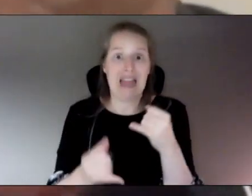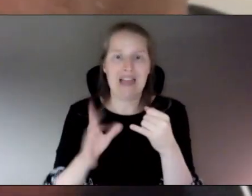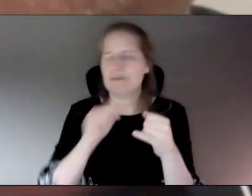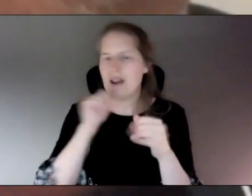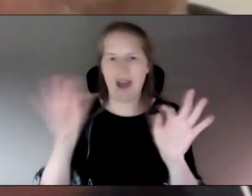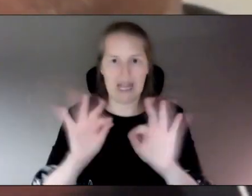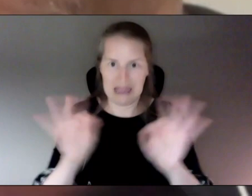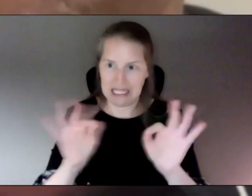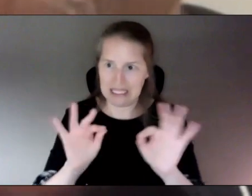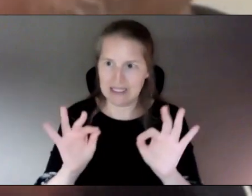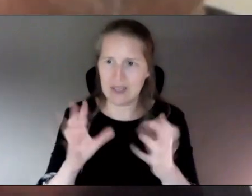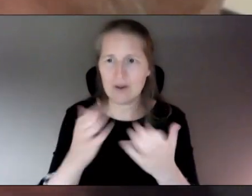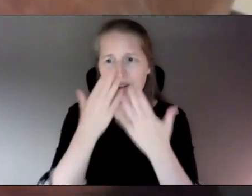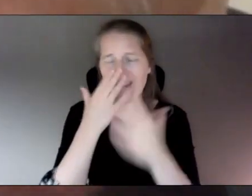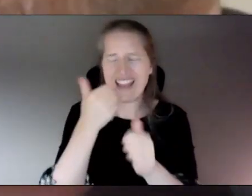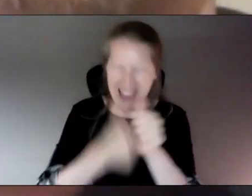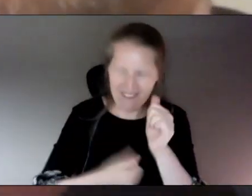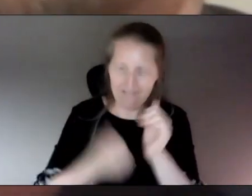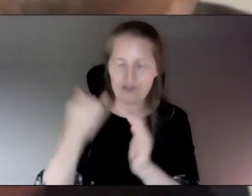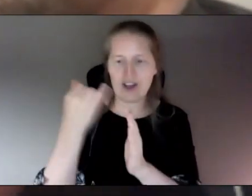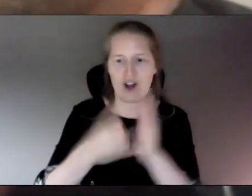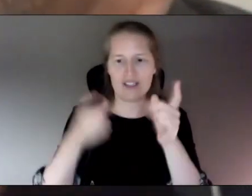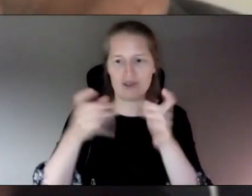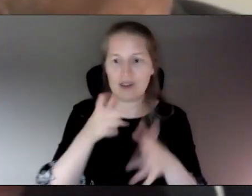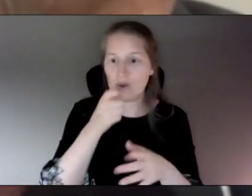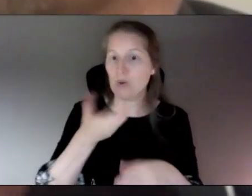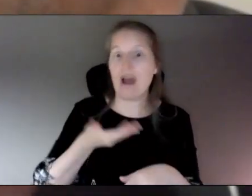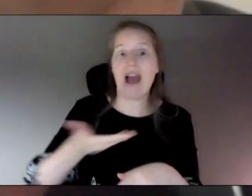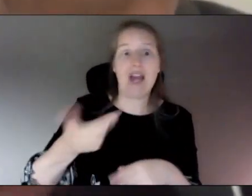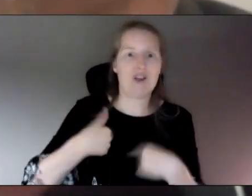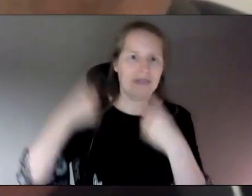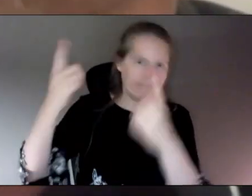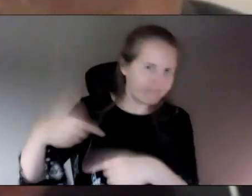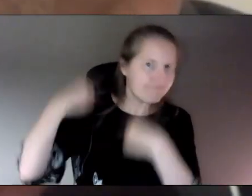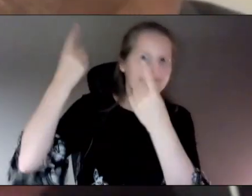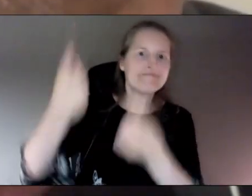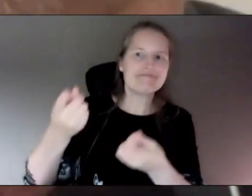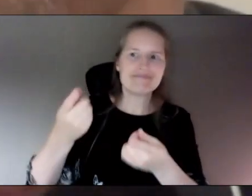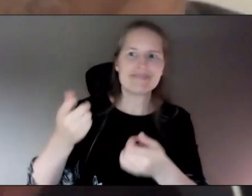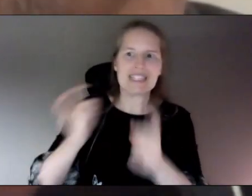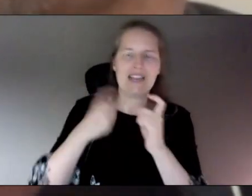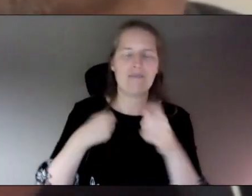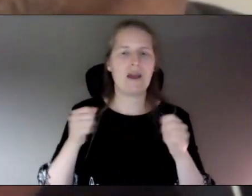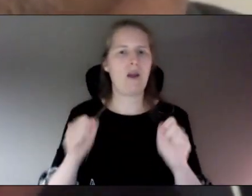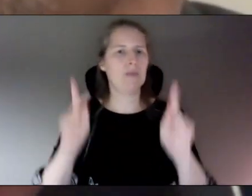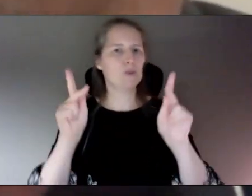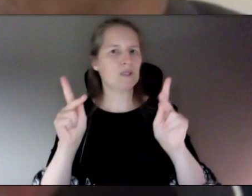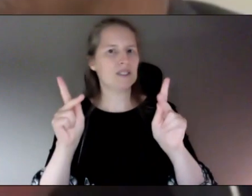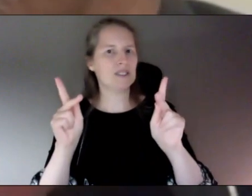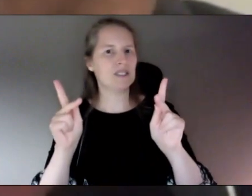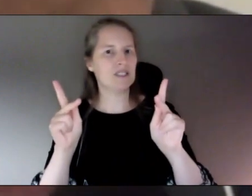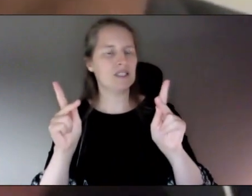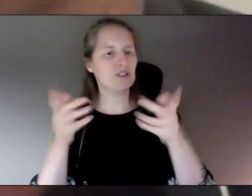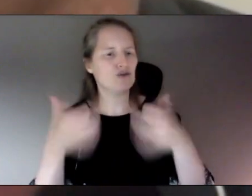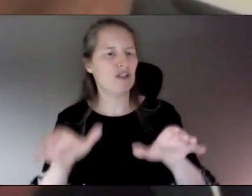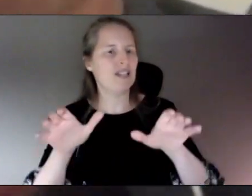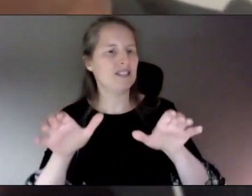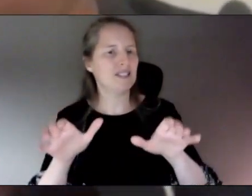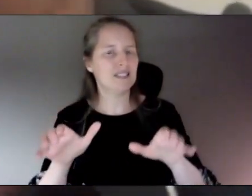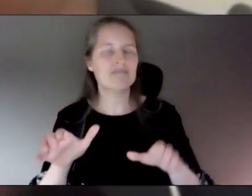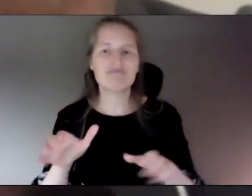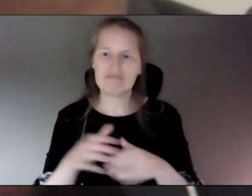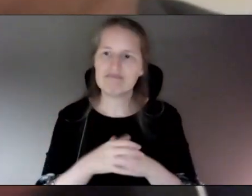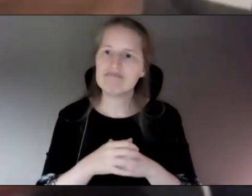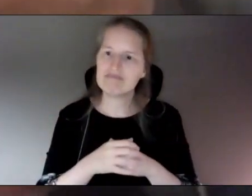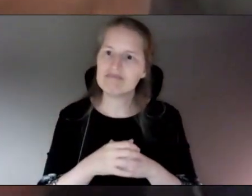thank every artistic director who ever hired me and gave me a chance. You actually made